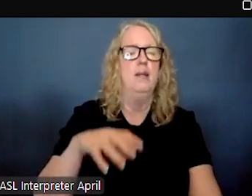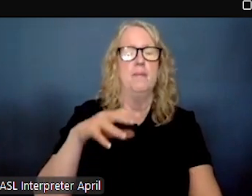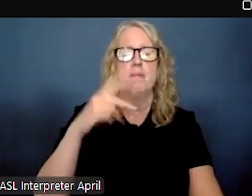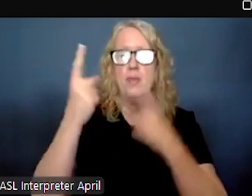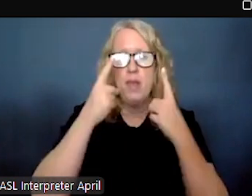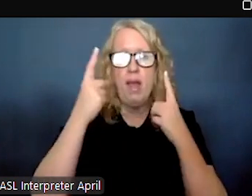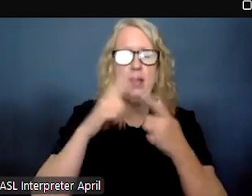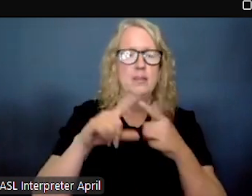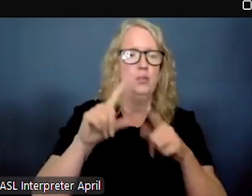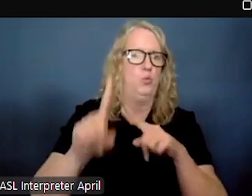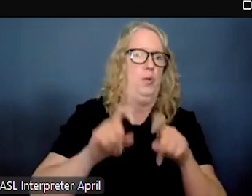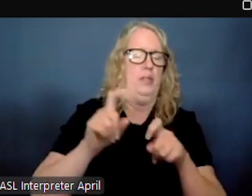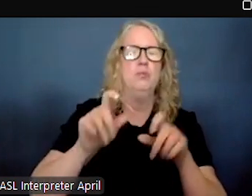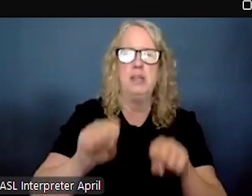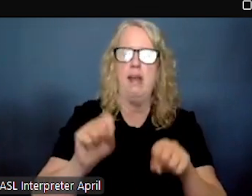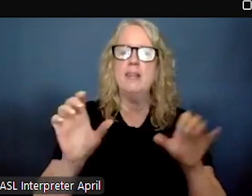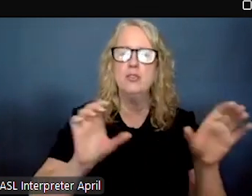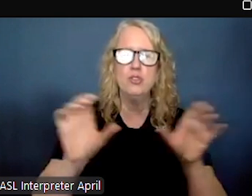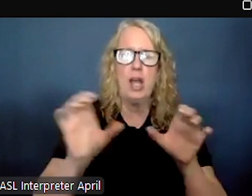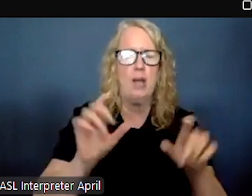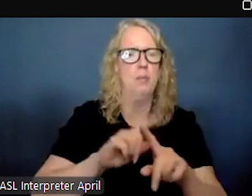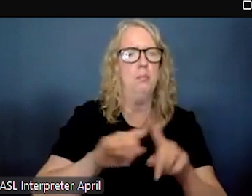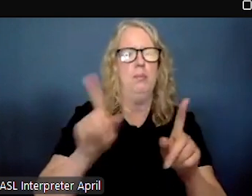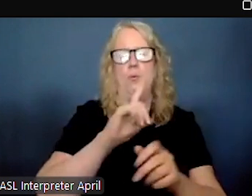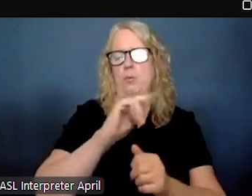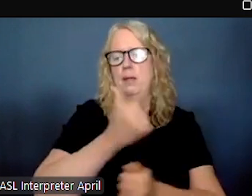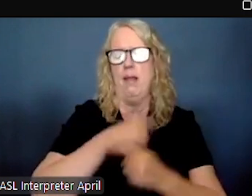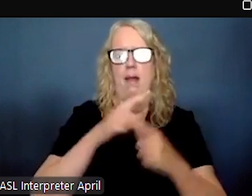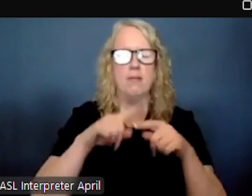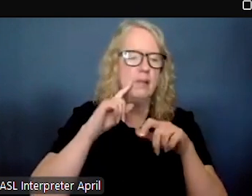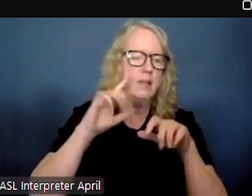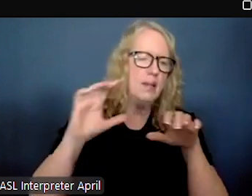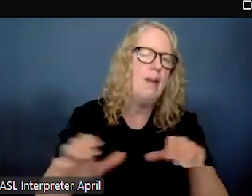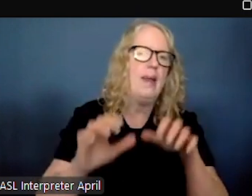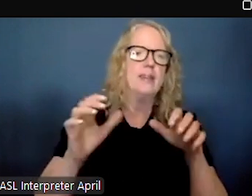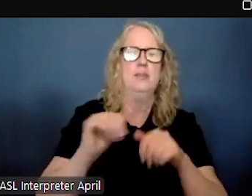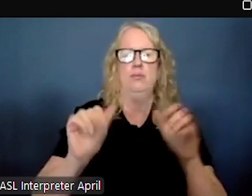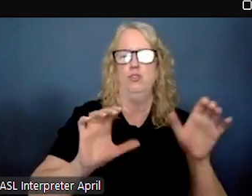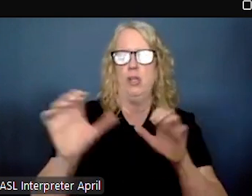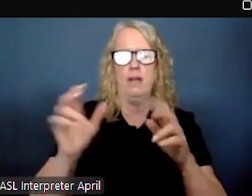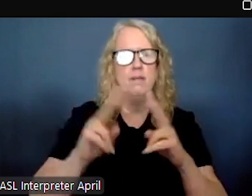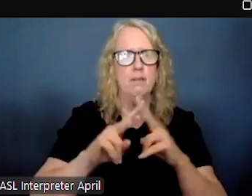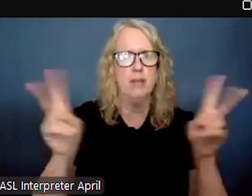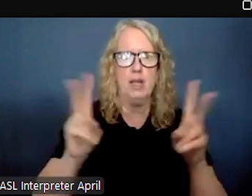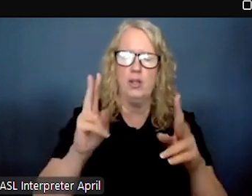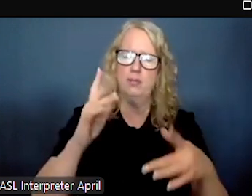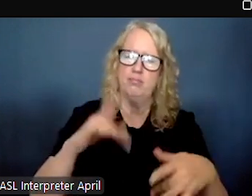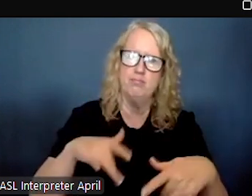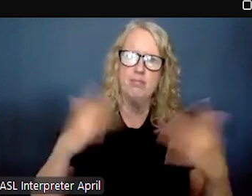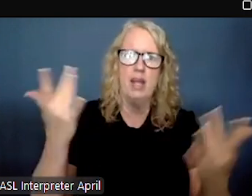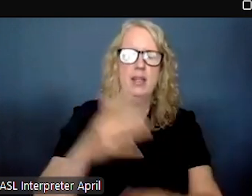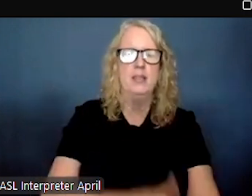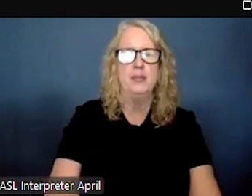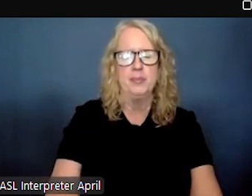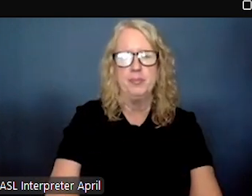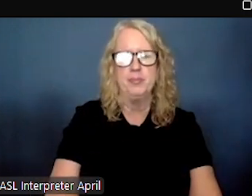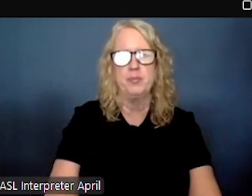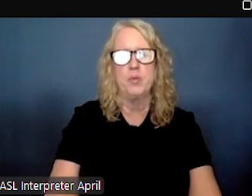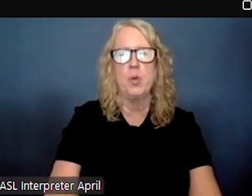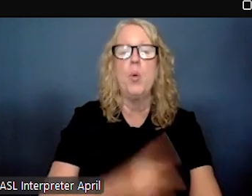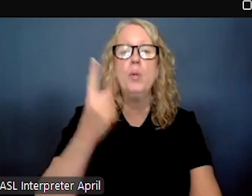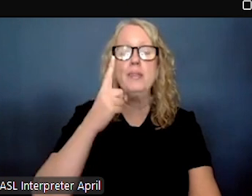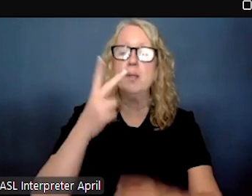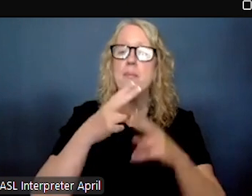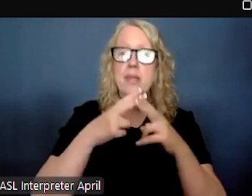them in the chat. But we love an active chat box, so that's very exciting. When we get to something